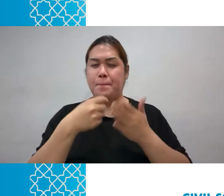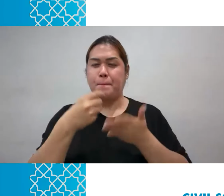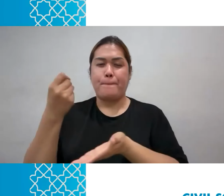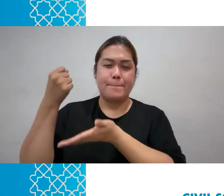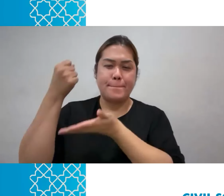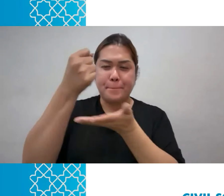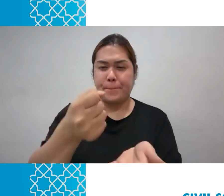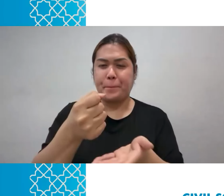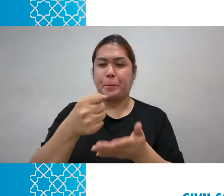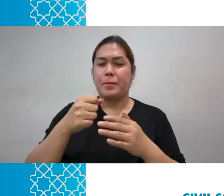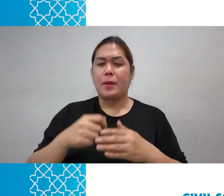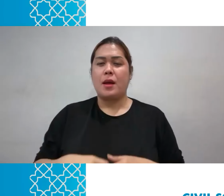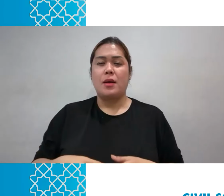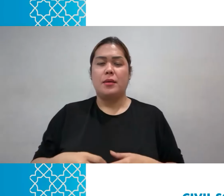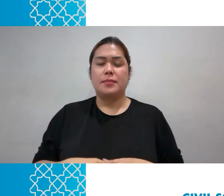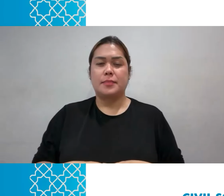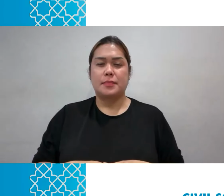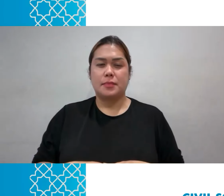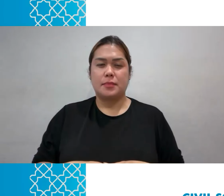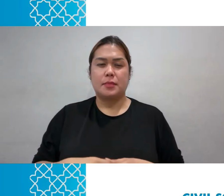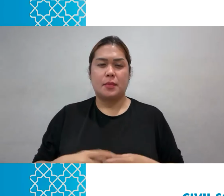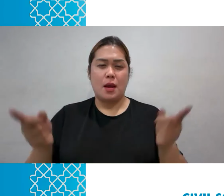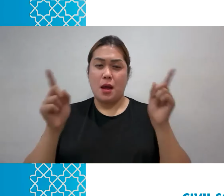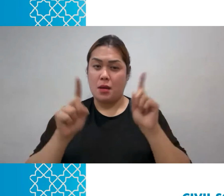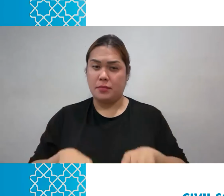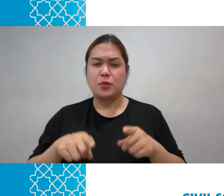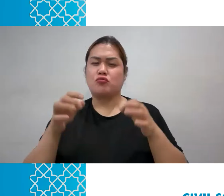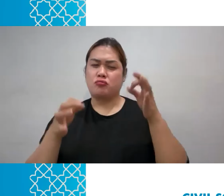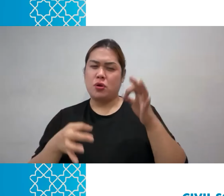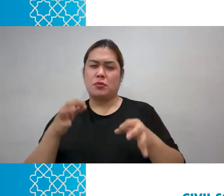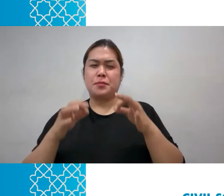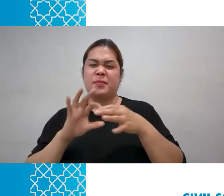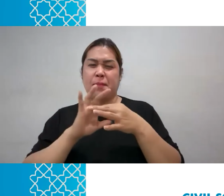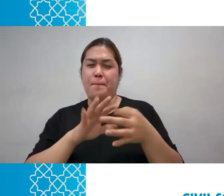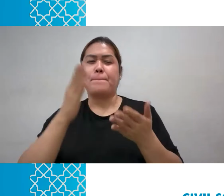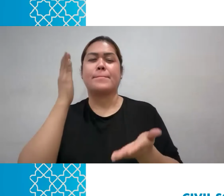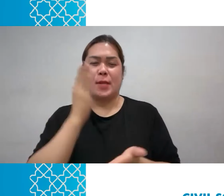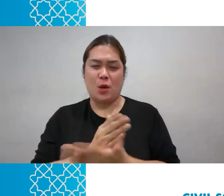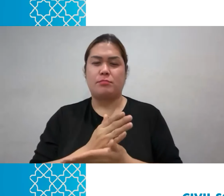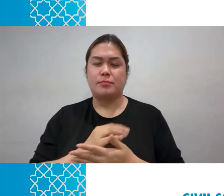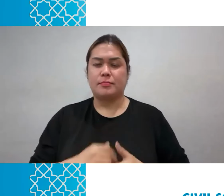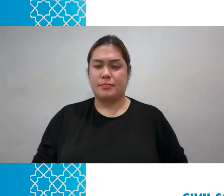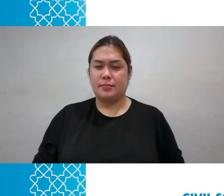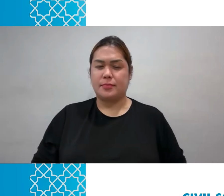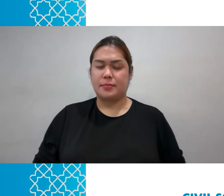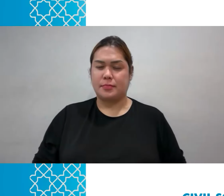in their jurisdiction. I'll stop here. Thank you.